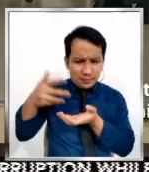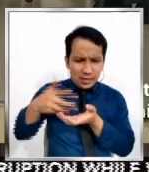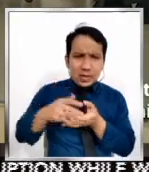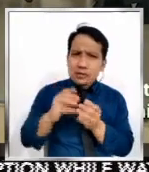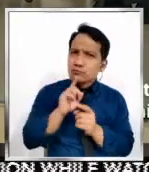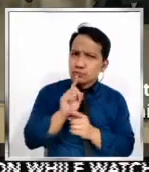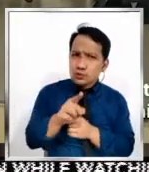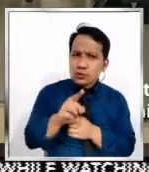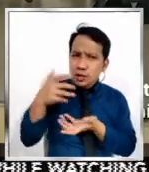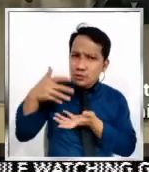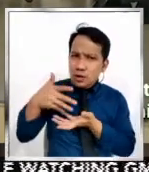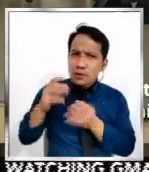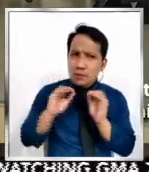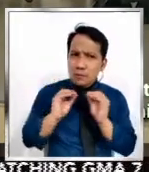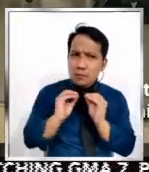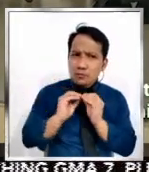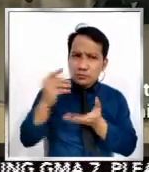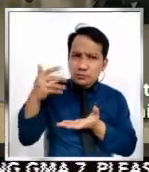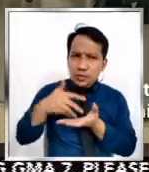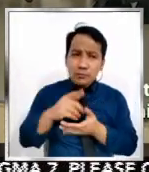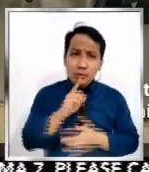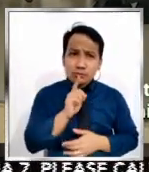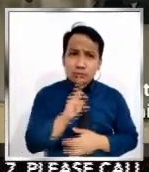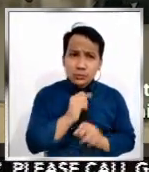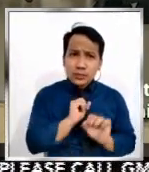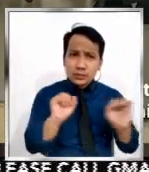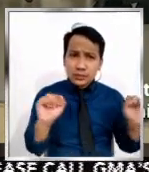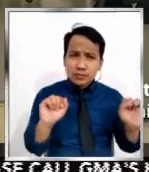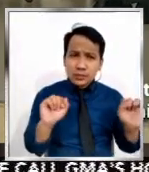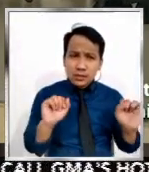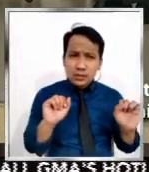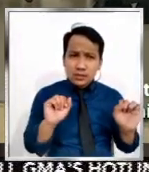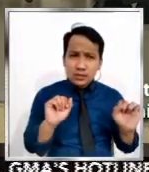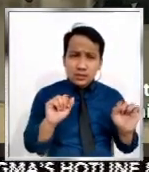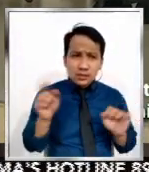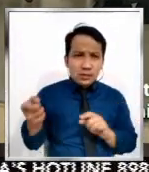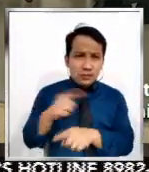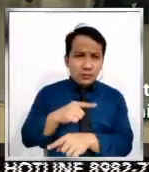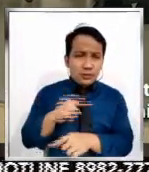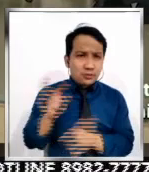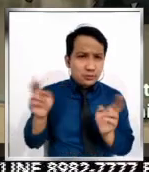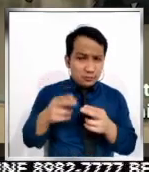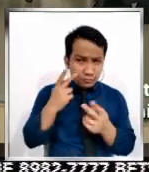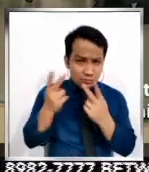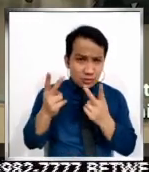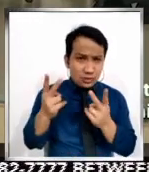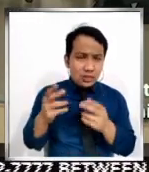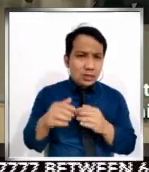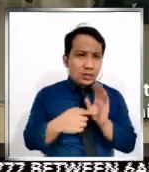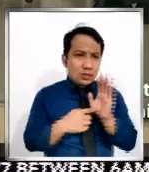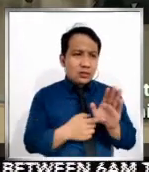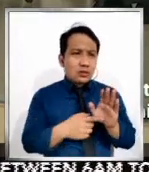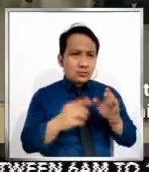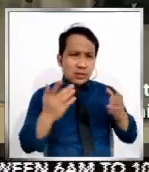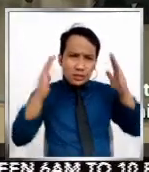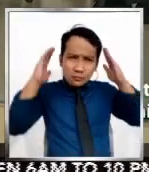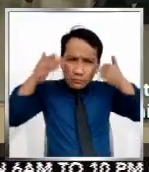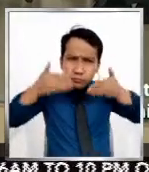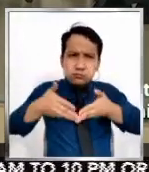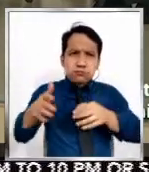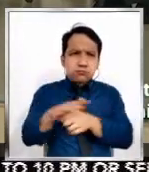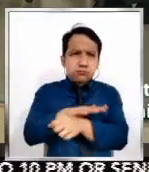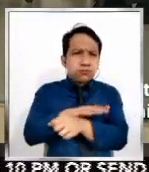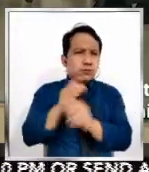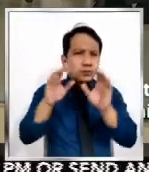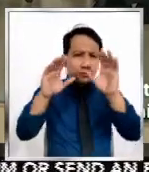intend to make a short visit to China to just shake hands with President Xi